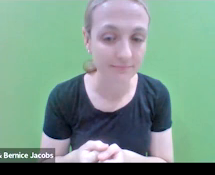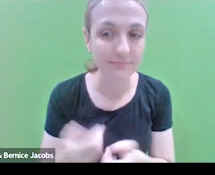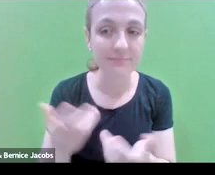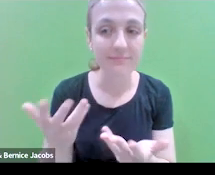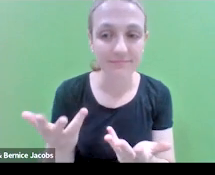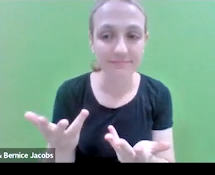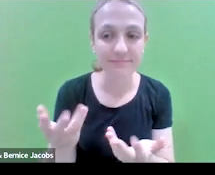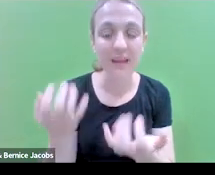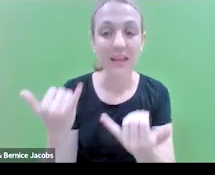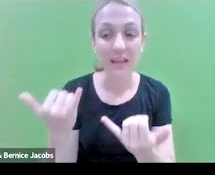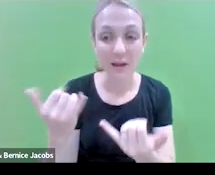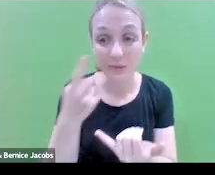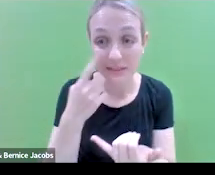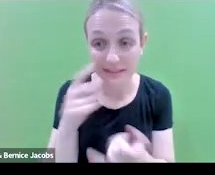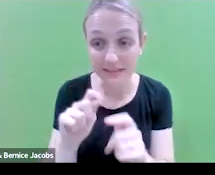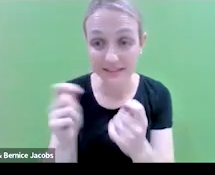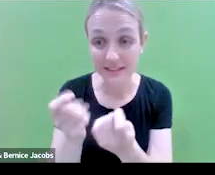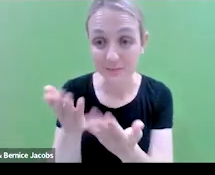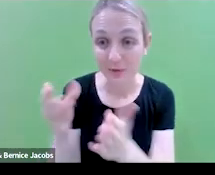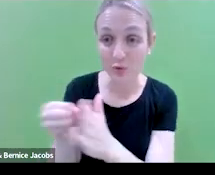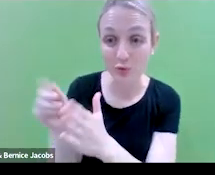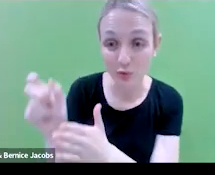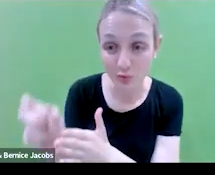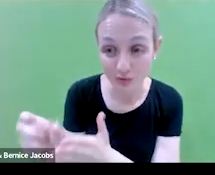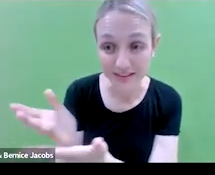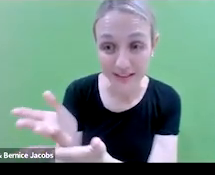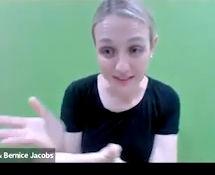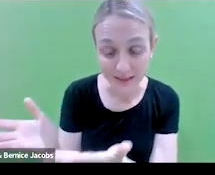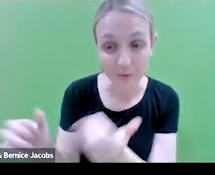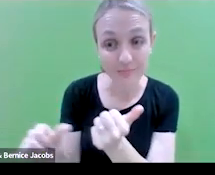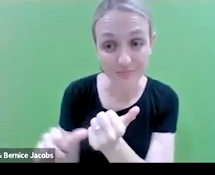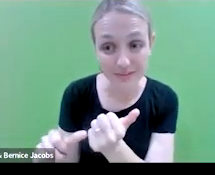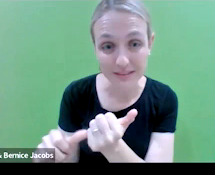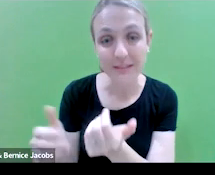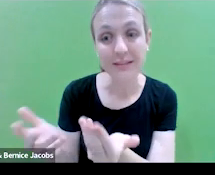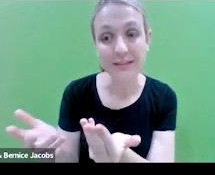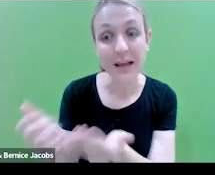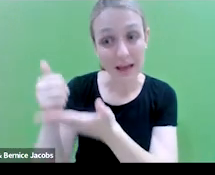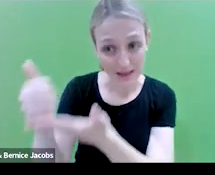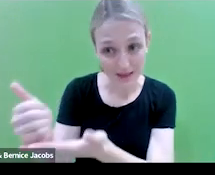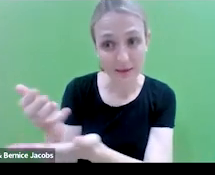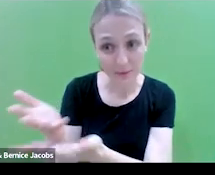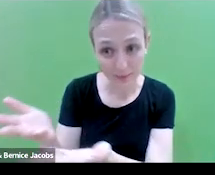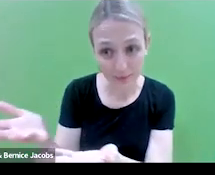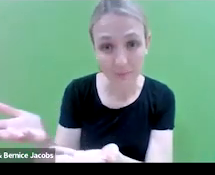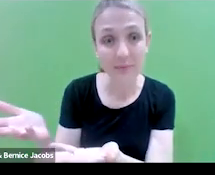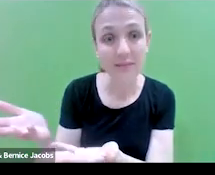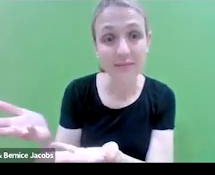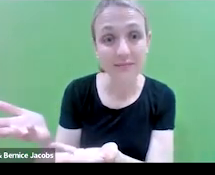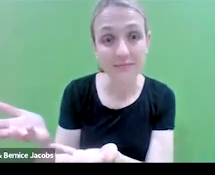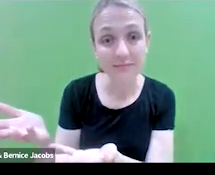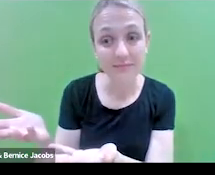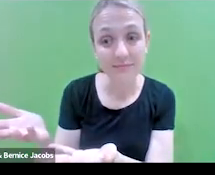environment and hope the students and things are able to attend? And do we actually build